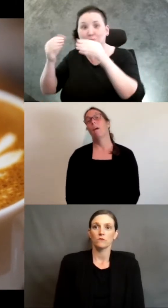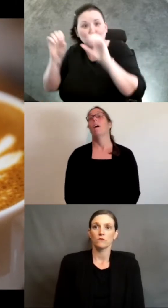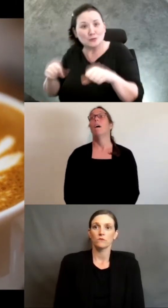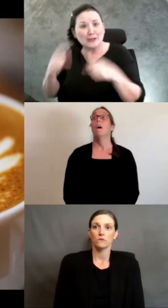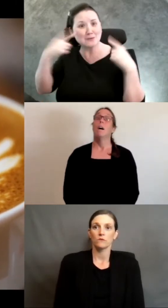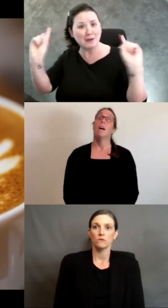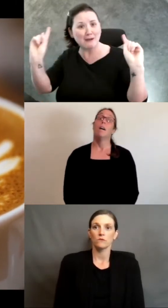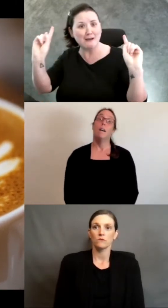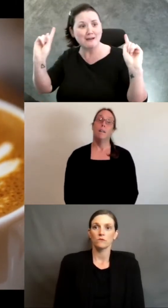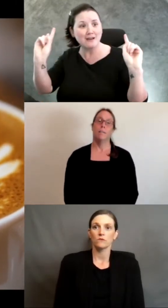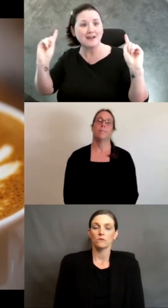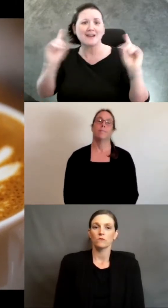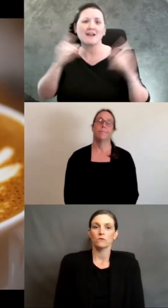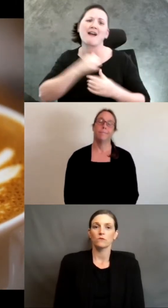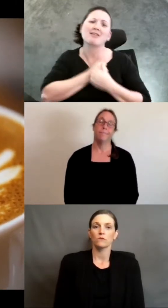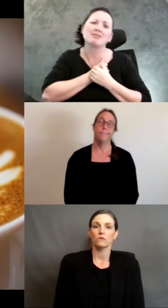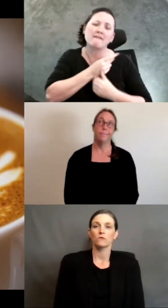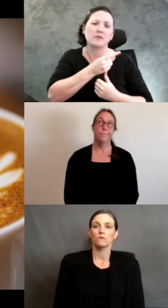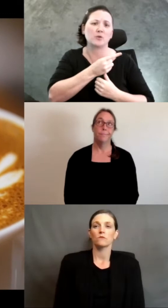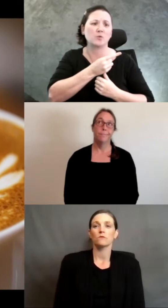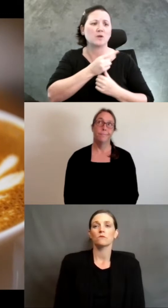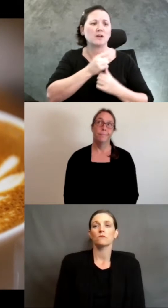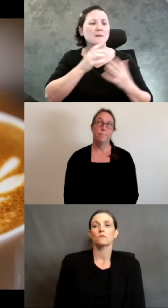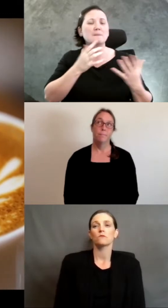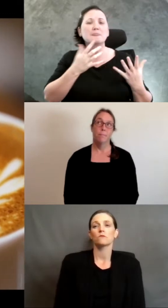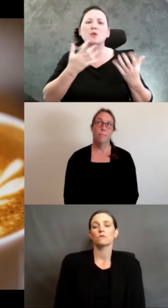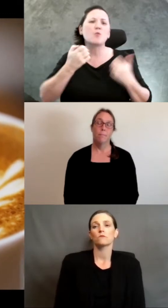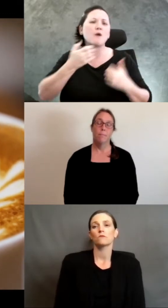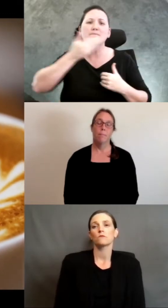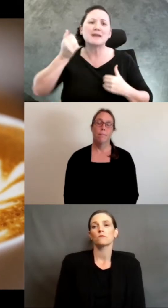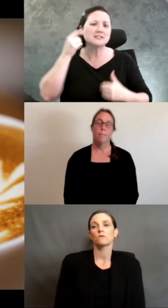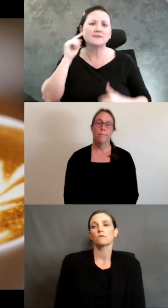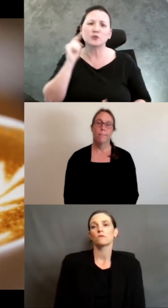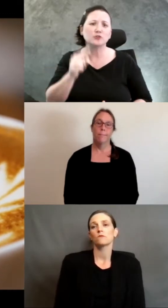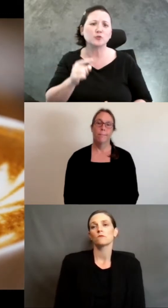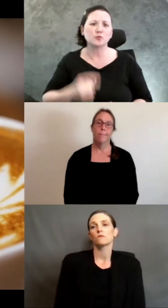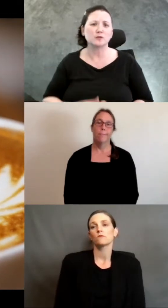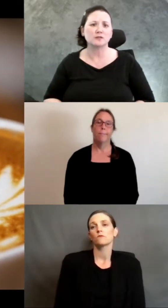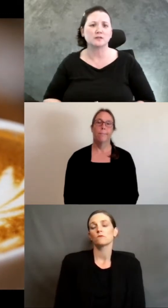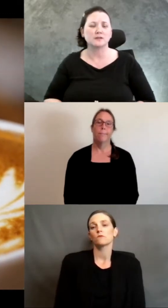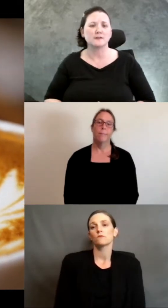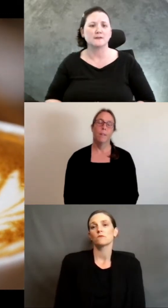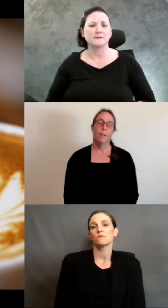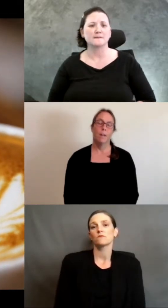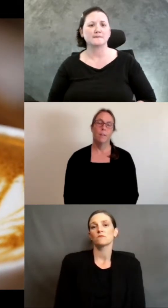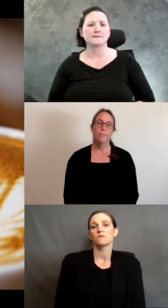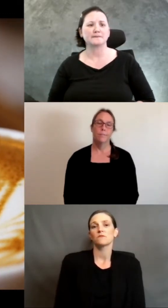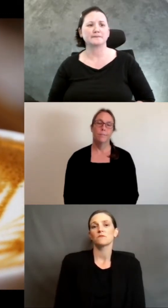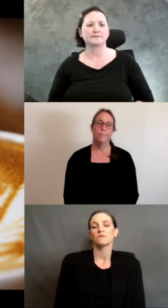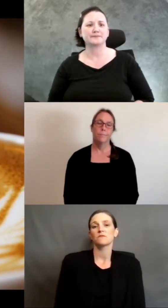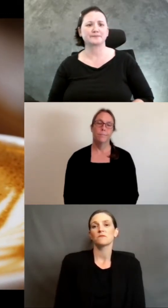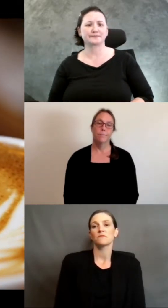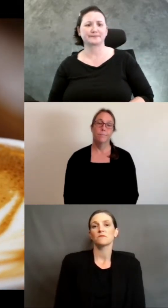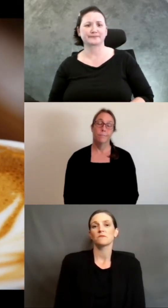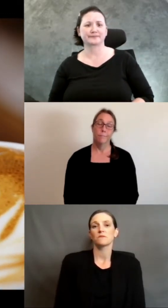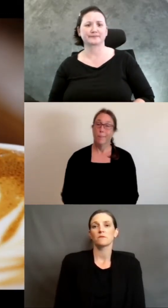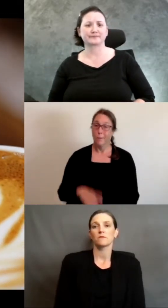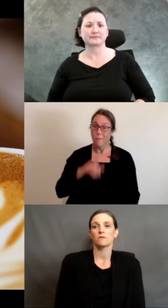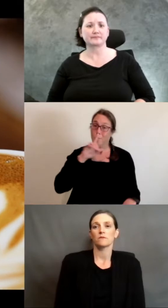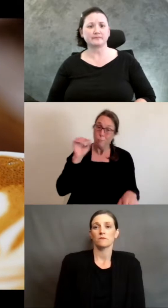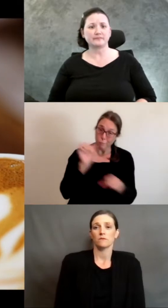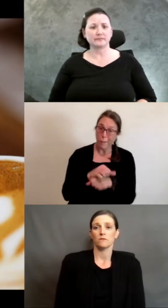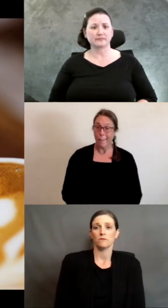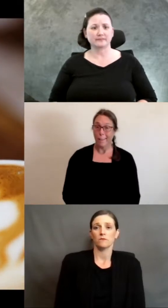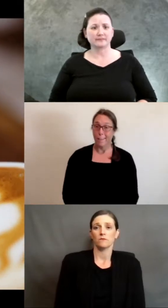I love you, Jess. I just want what's best for you. Really? What's best for